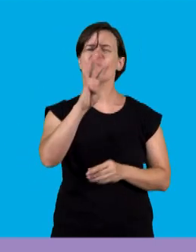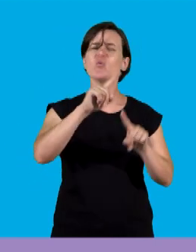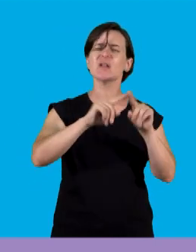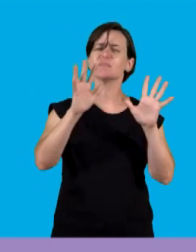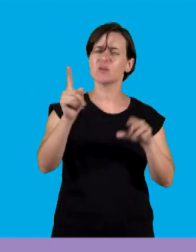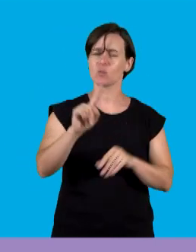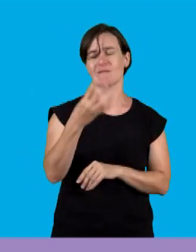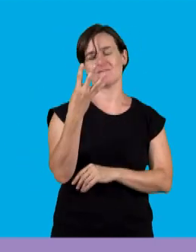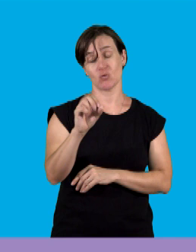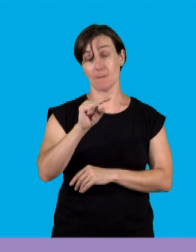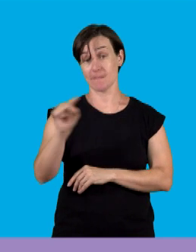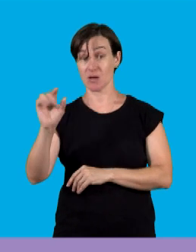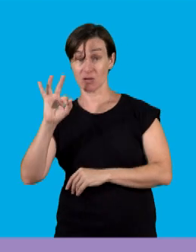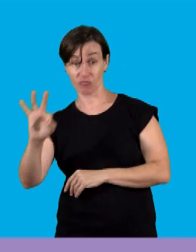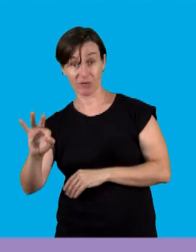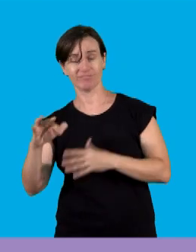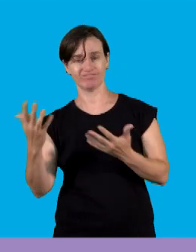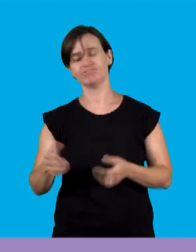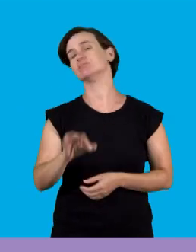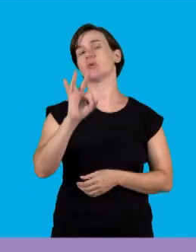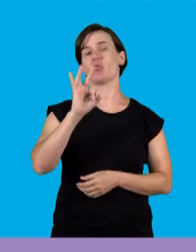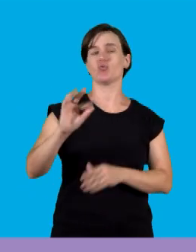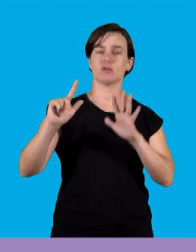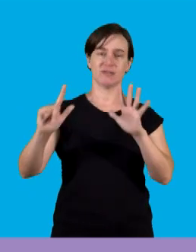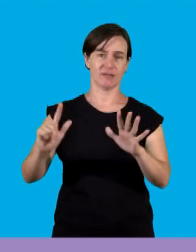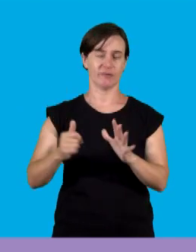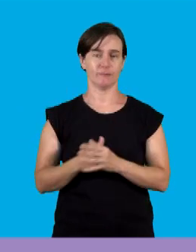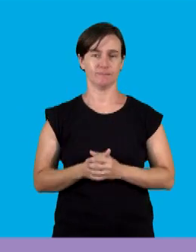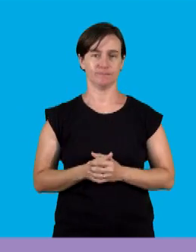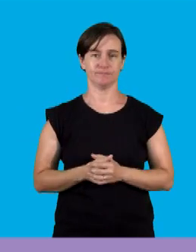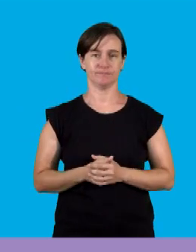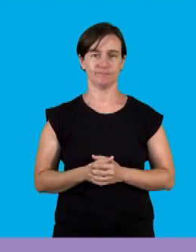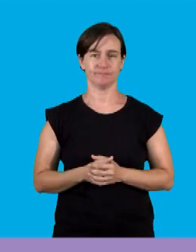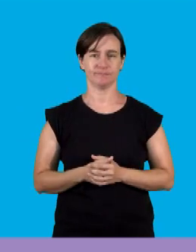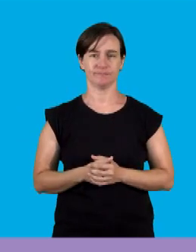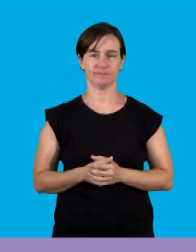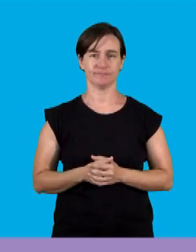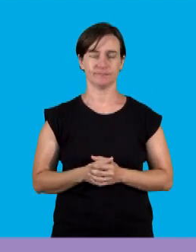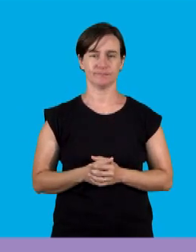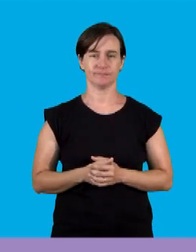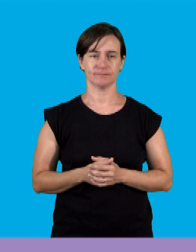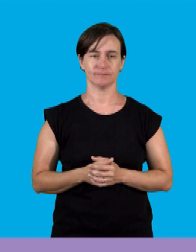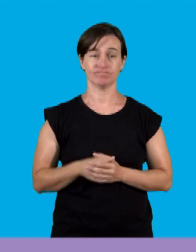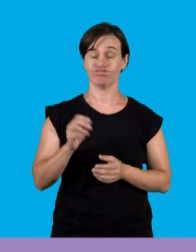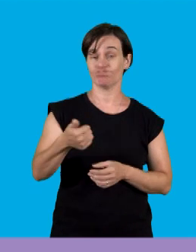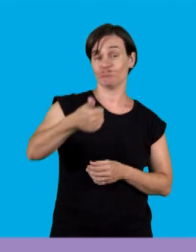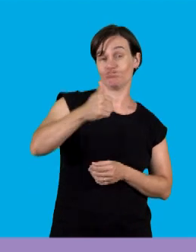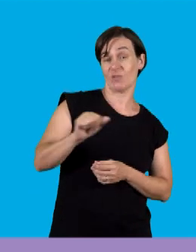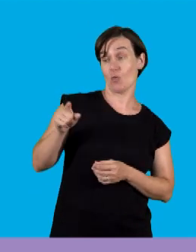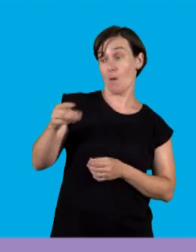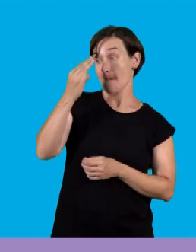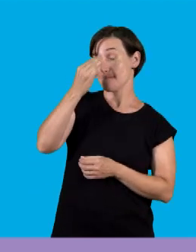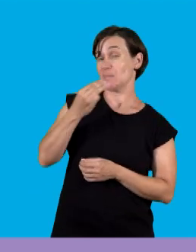what is 4 multiplied by 10? That is 40. When we minus 3, we are going to get a 37. What about